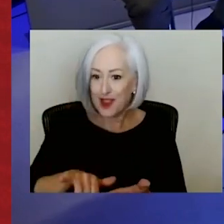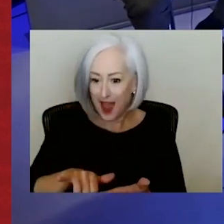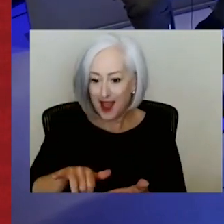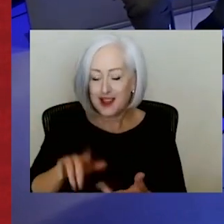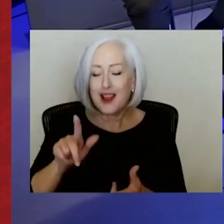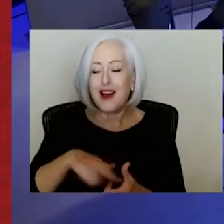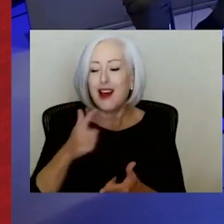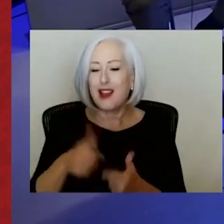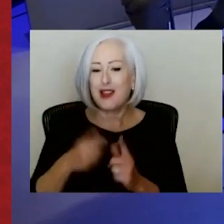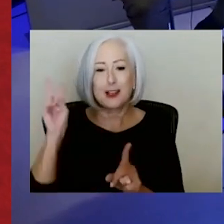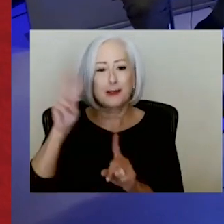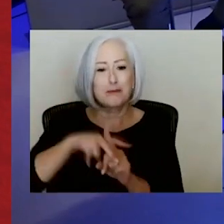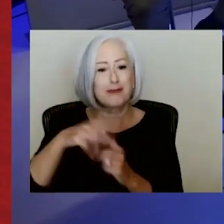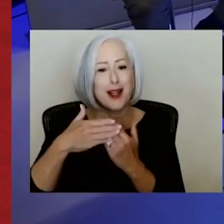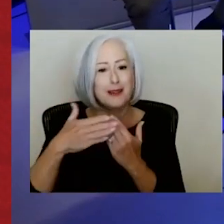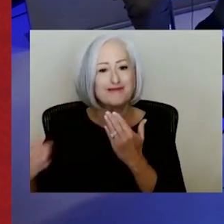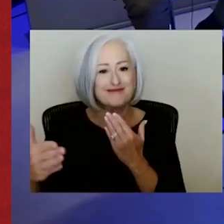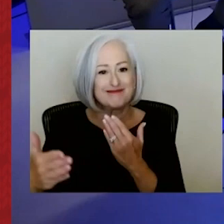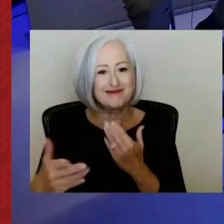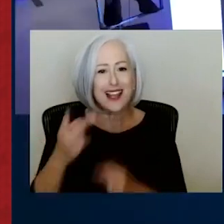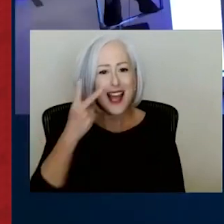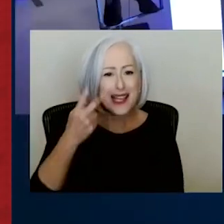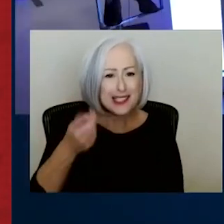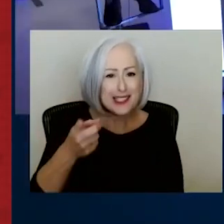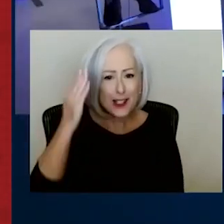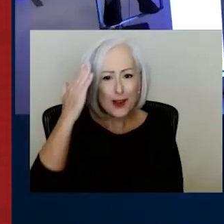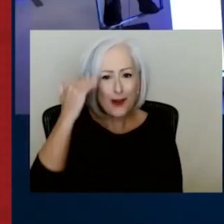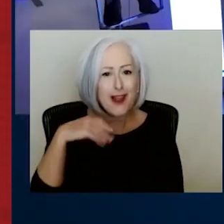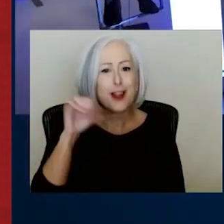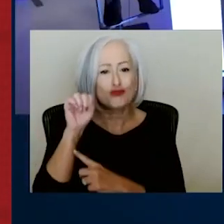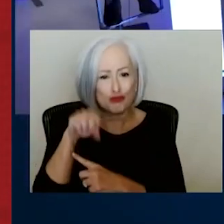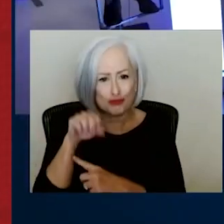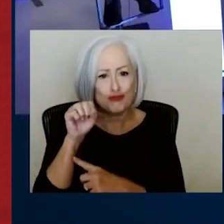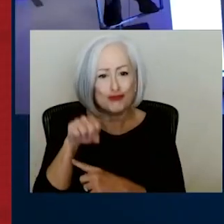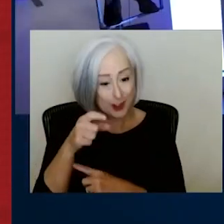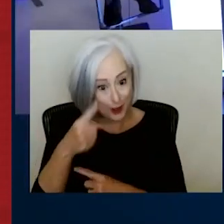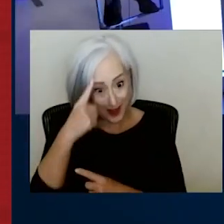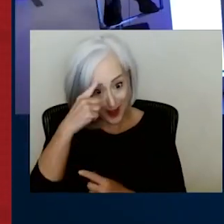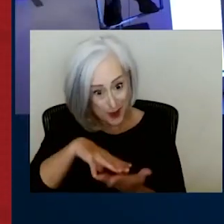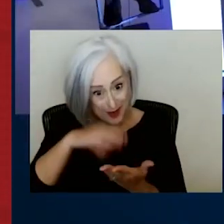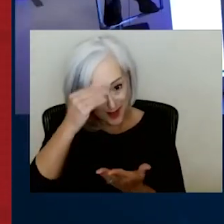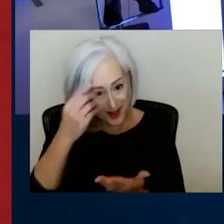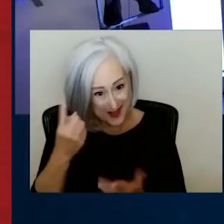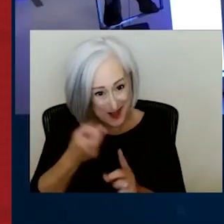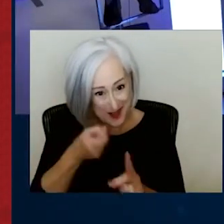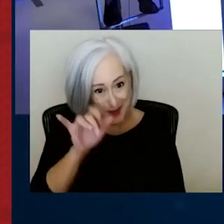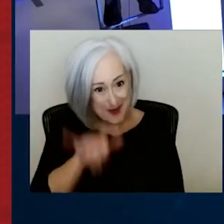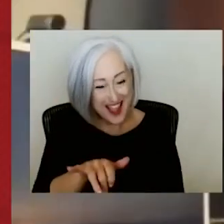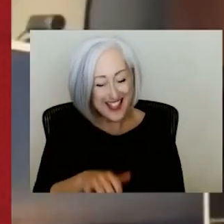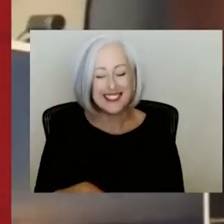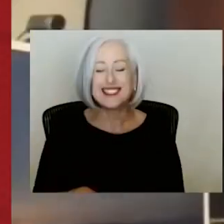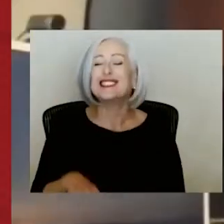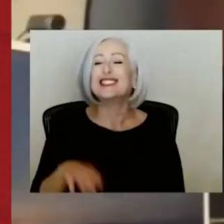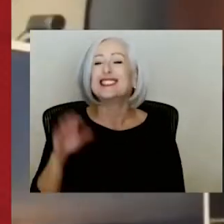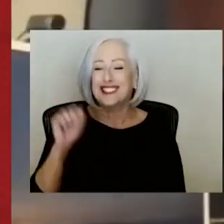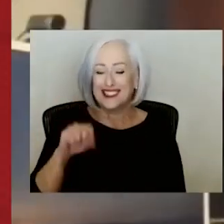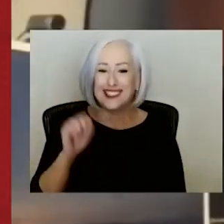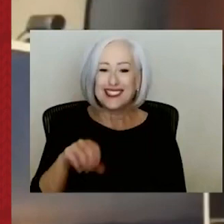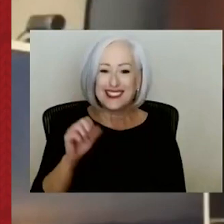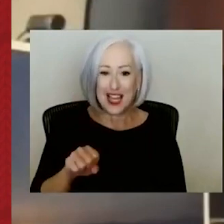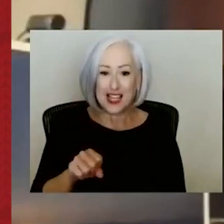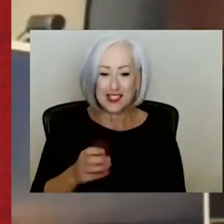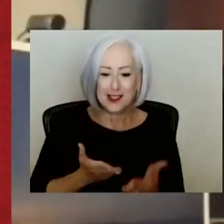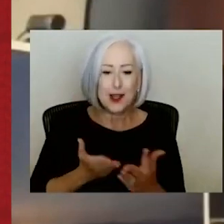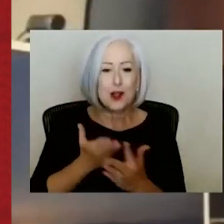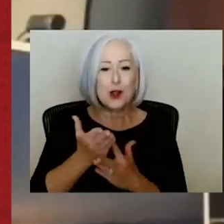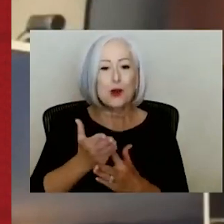Raghu, I see you shaking your head. Do you think maybe we've learned some lessons around this? Absolutely. I mean, throughout the pandemic, we've